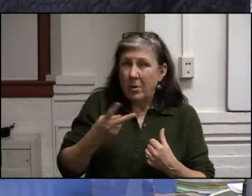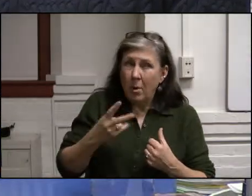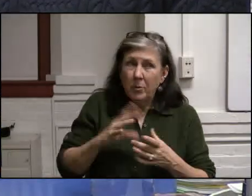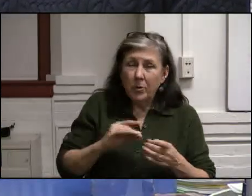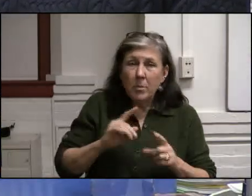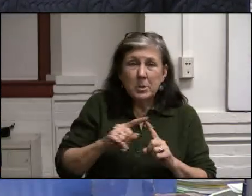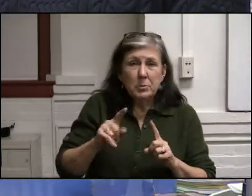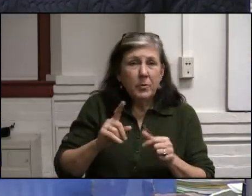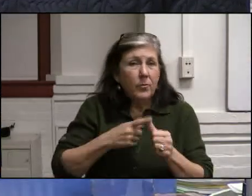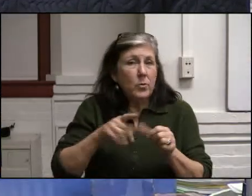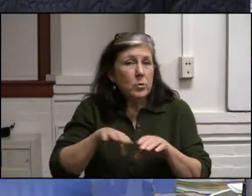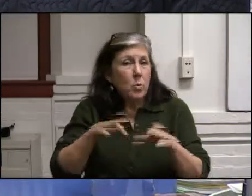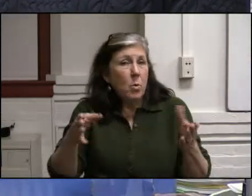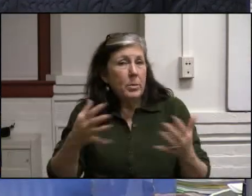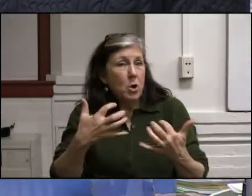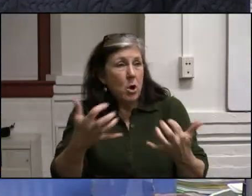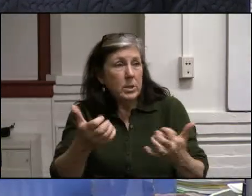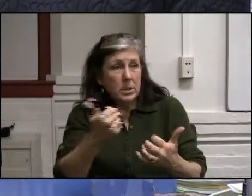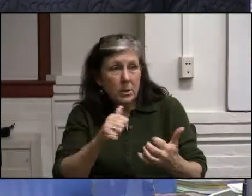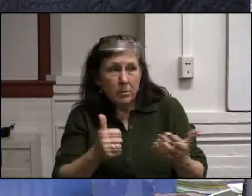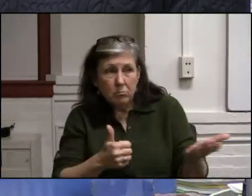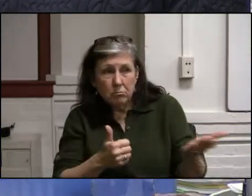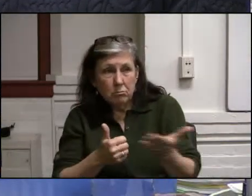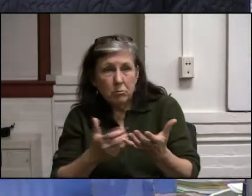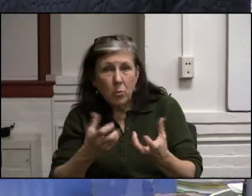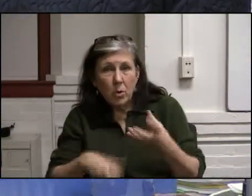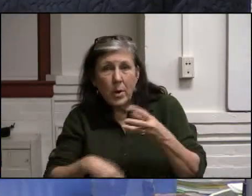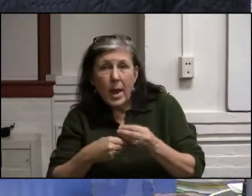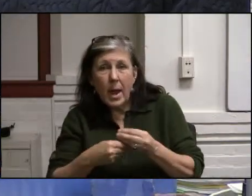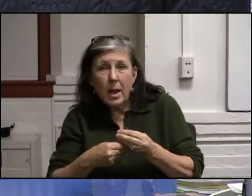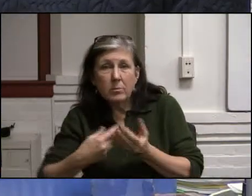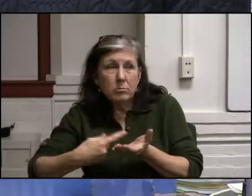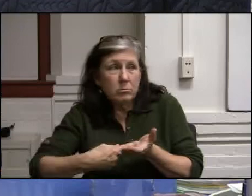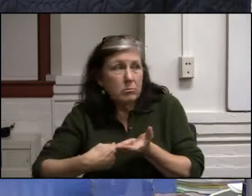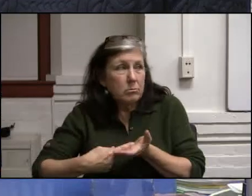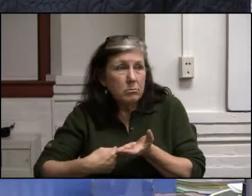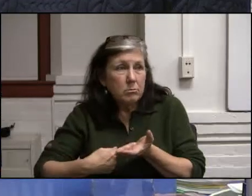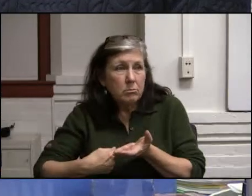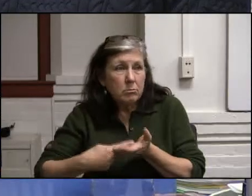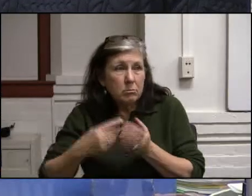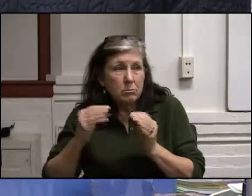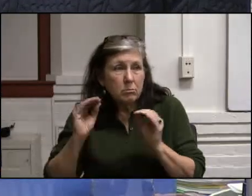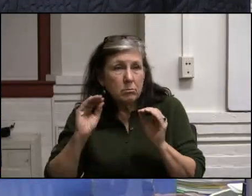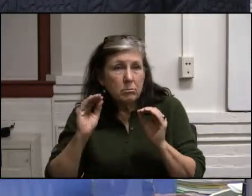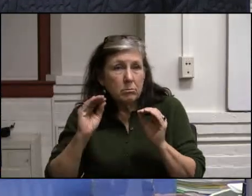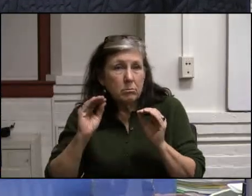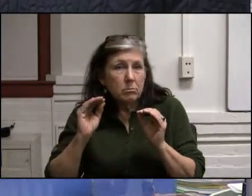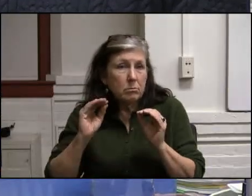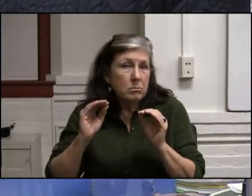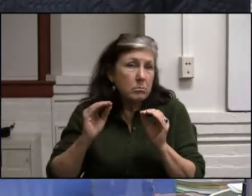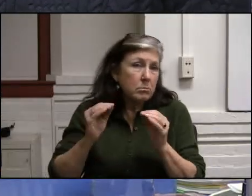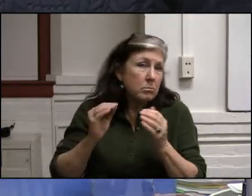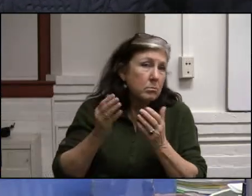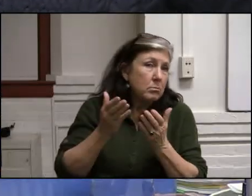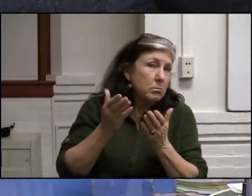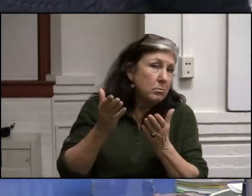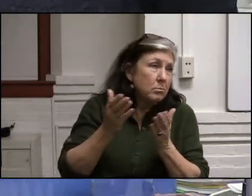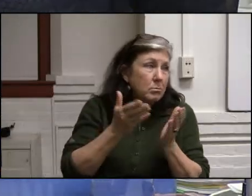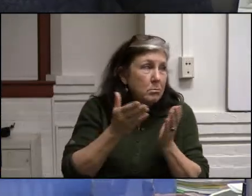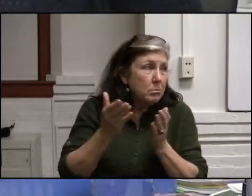who wanted to speak to it who's here tonight, or no? Chris?